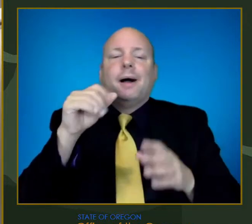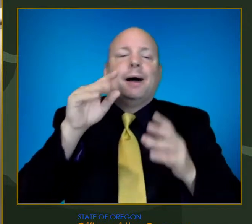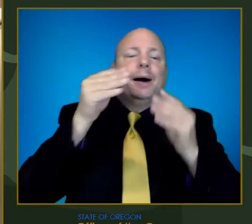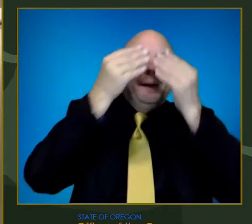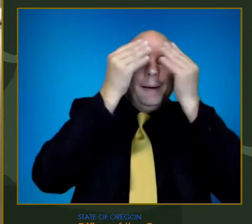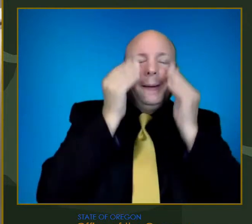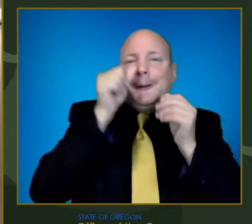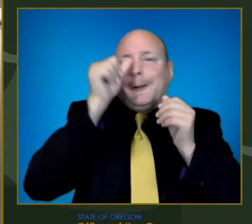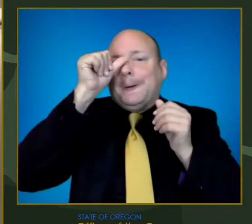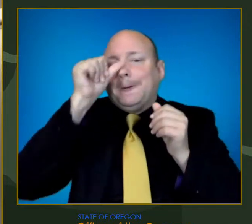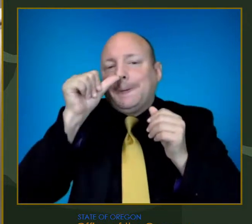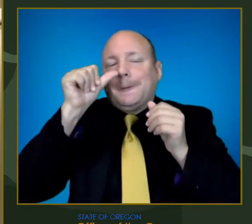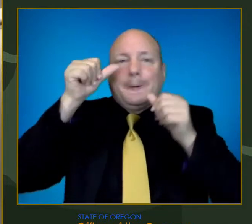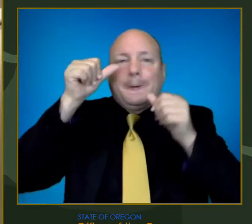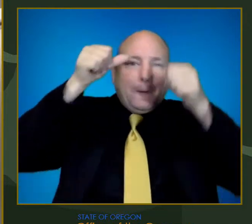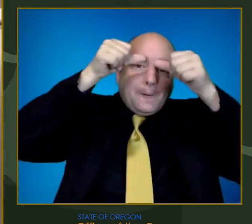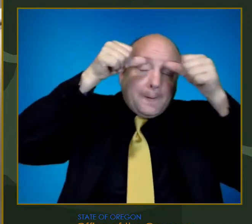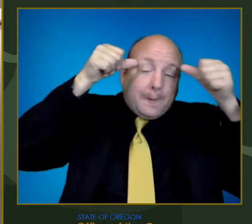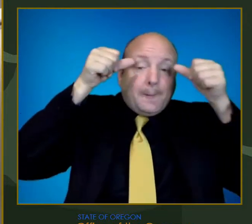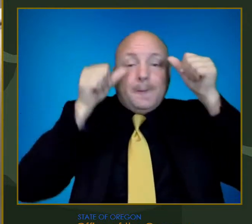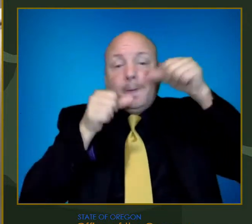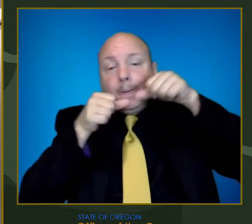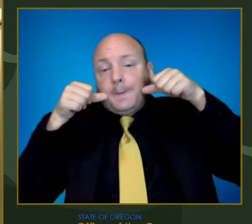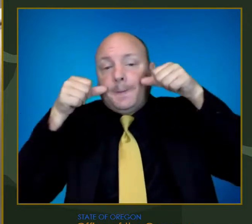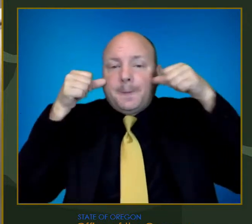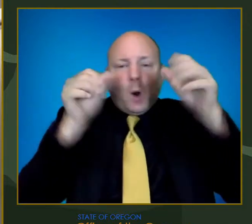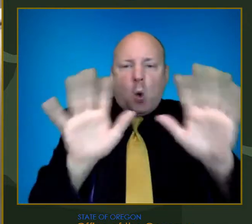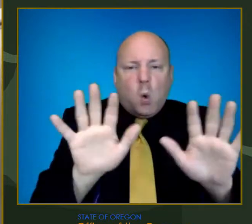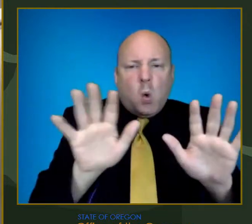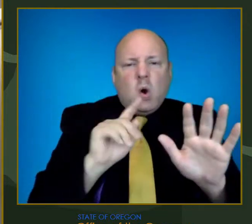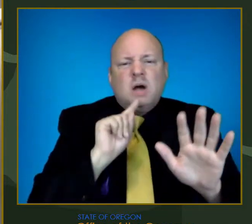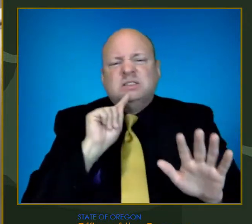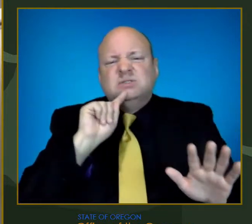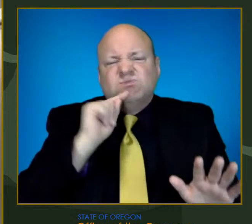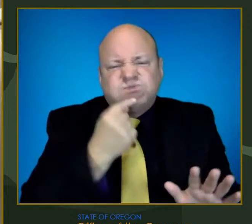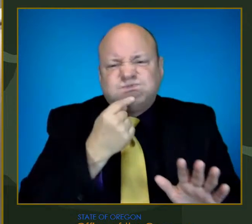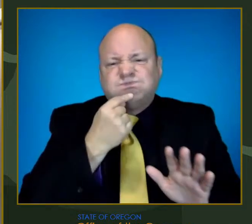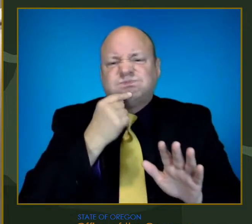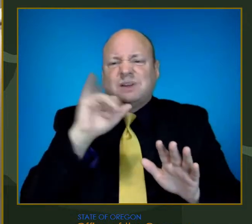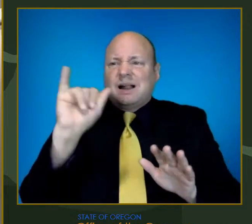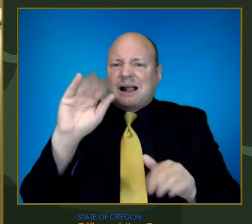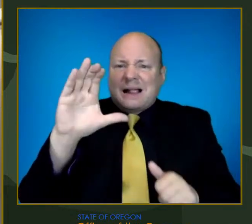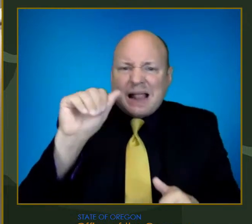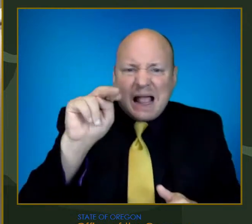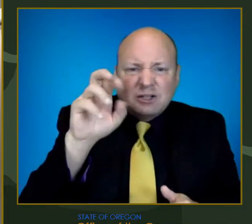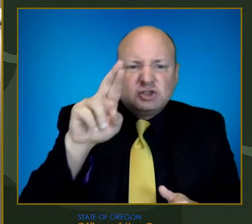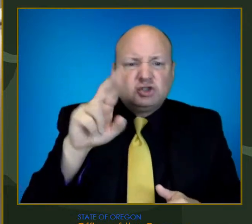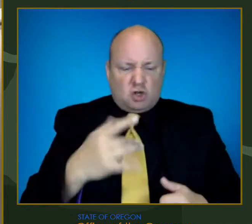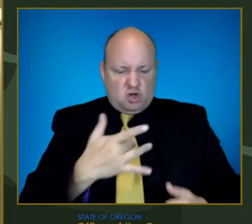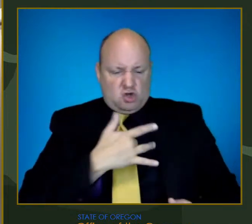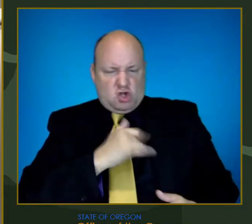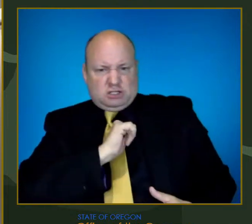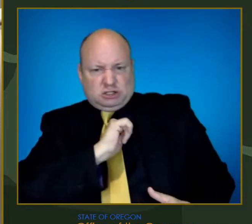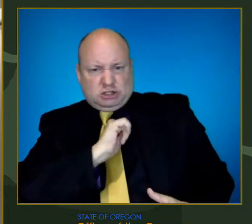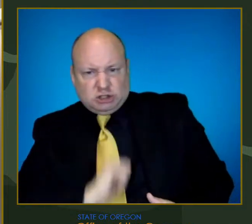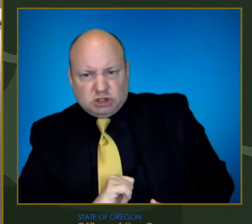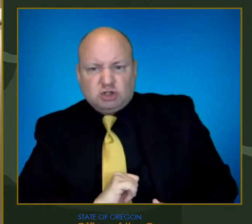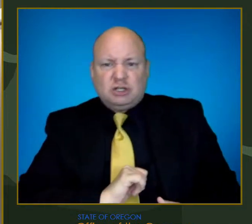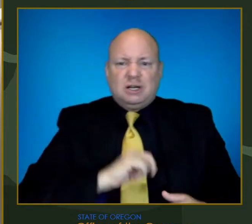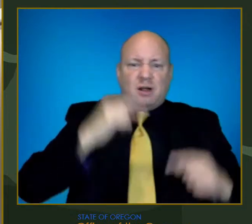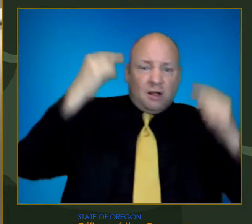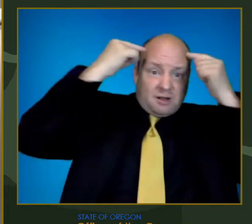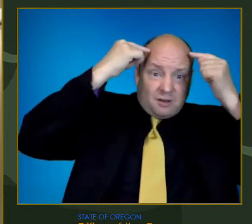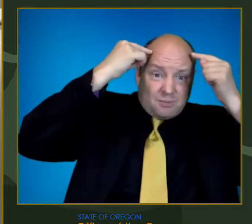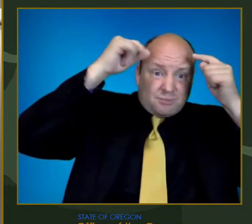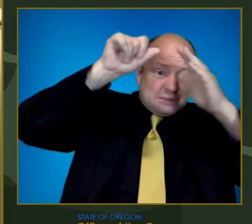serve. These are patients that have cancer, heart disease, neurological disease, surgeries that are necessary to